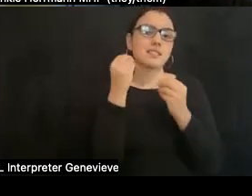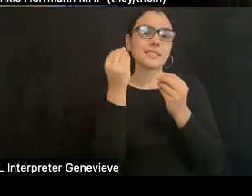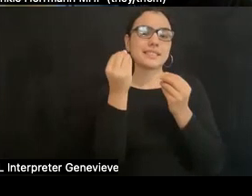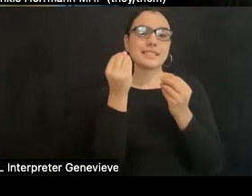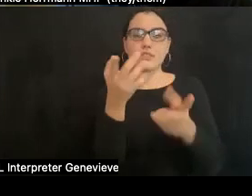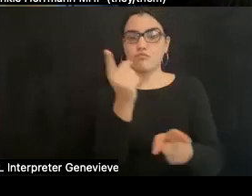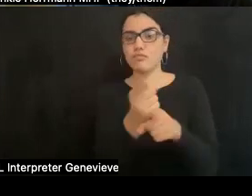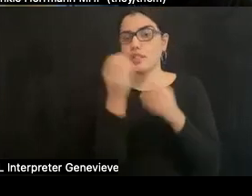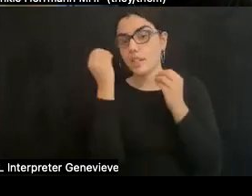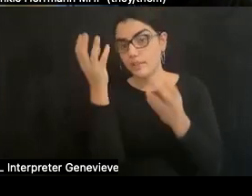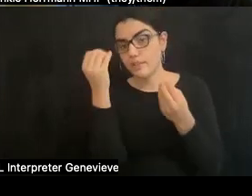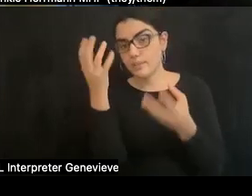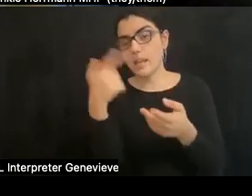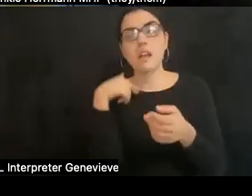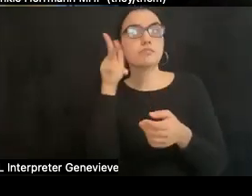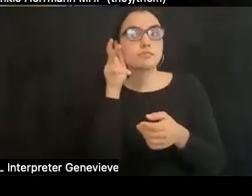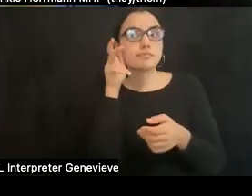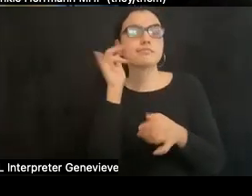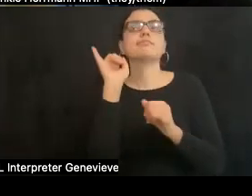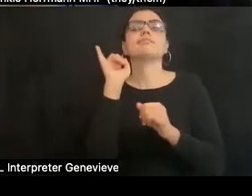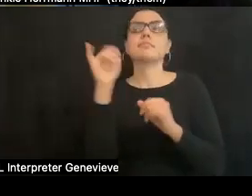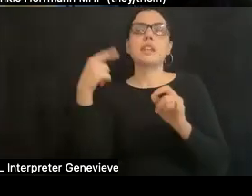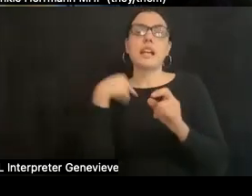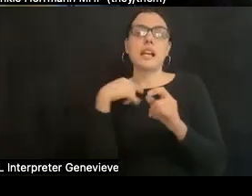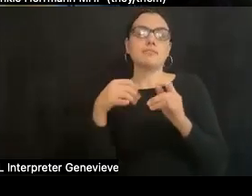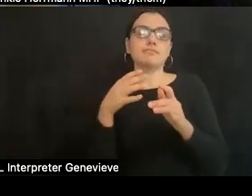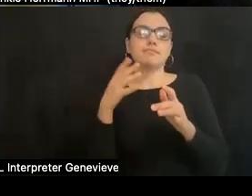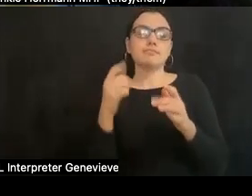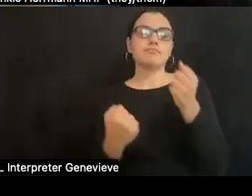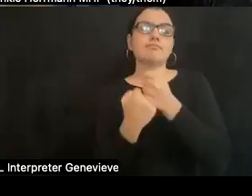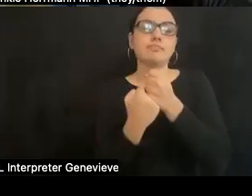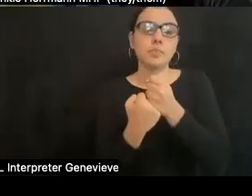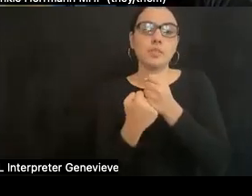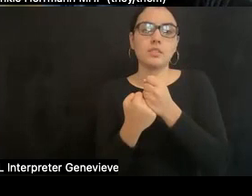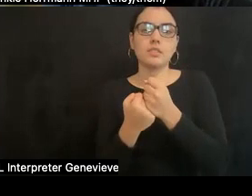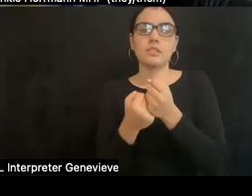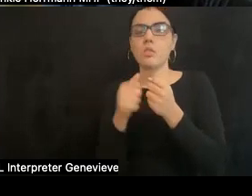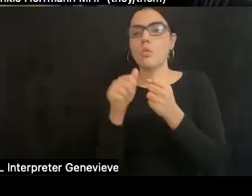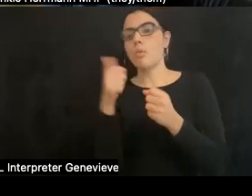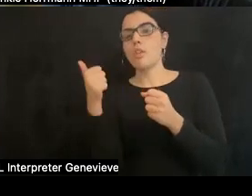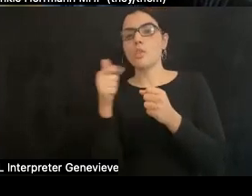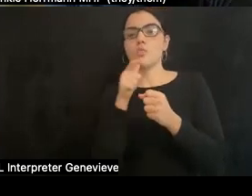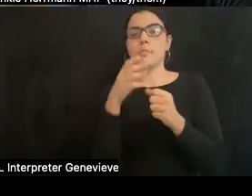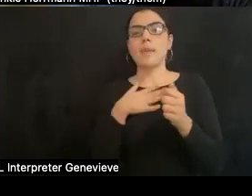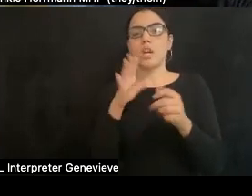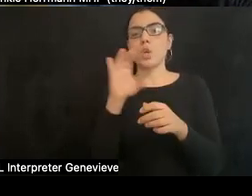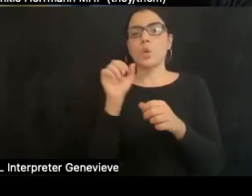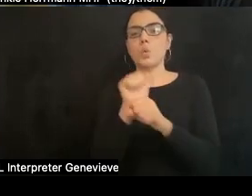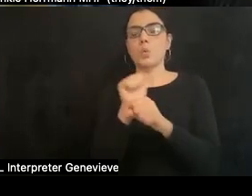information to somebody, and be able to intervene in that case, or one of the other health advocates who are my colleagues would be able